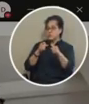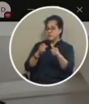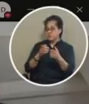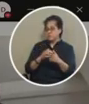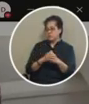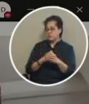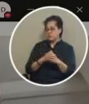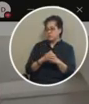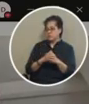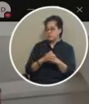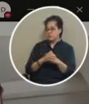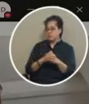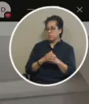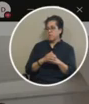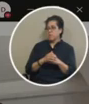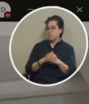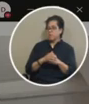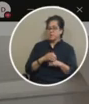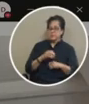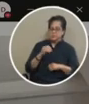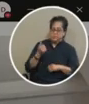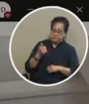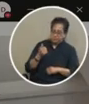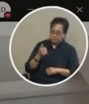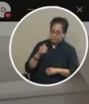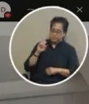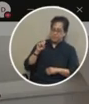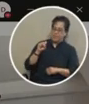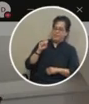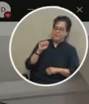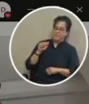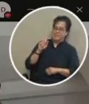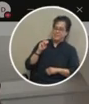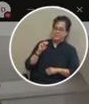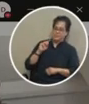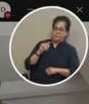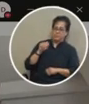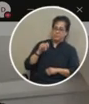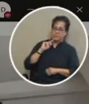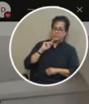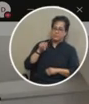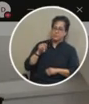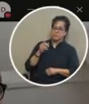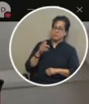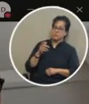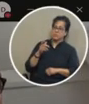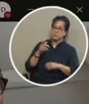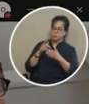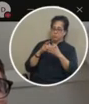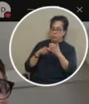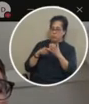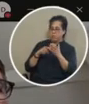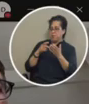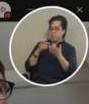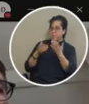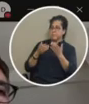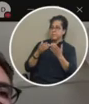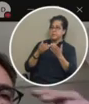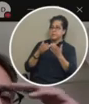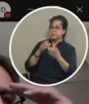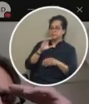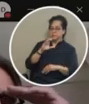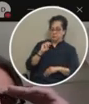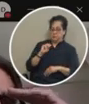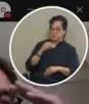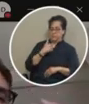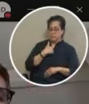I think that may be a question for Sam. However, what we're looking to do, as city manager and myself